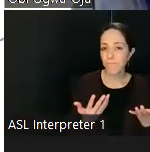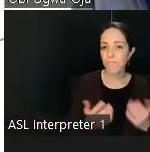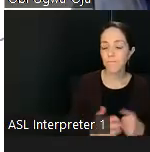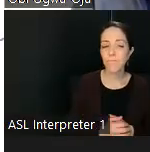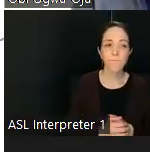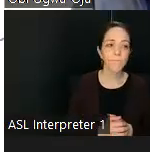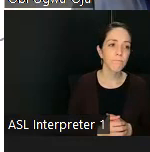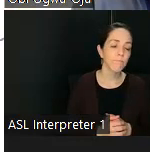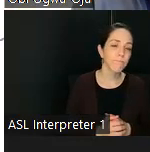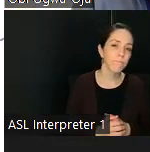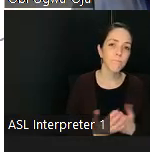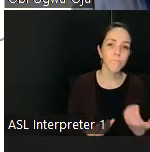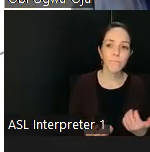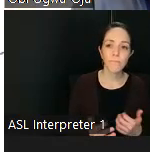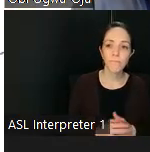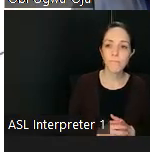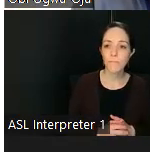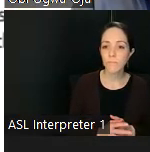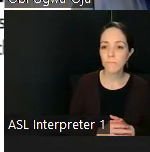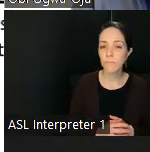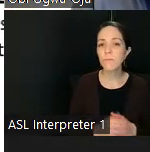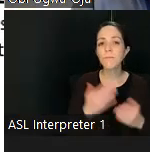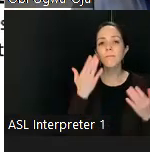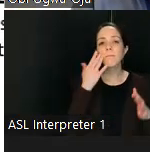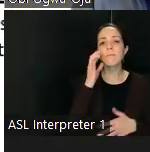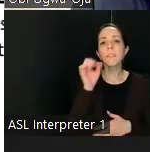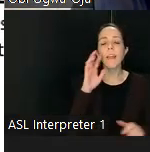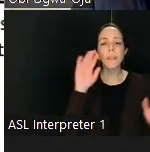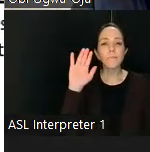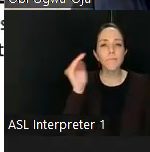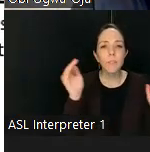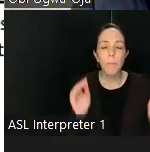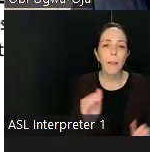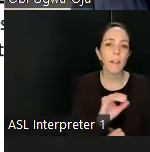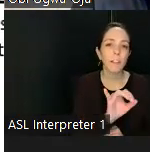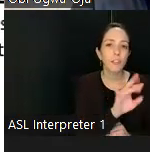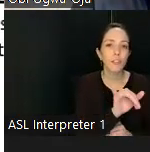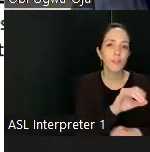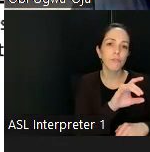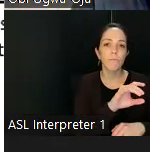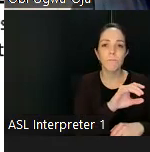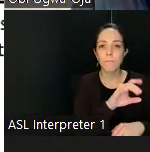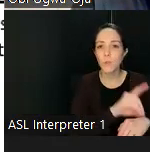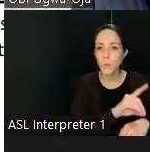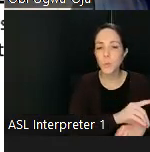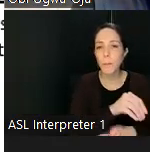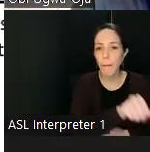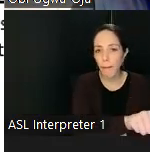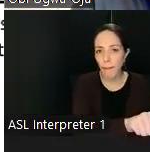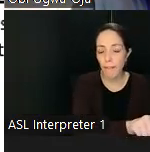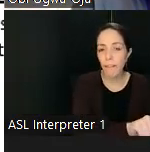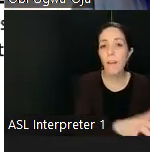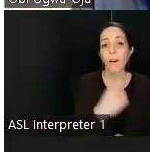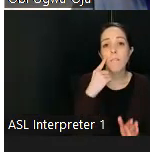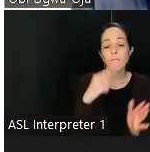the analogy of jury pay, because, you know, unless there's like some sort of document that I could take to